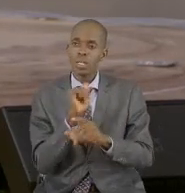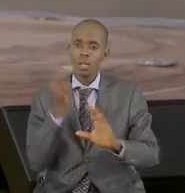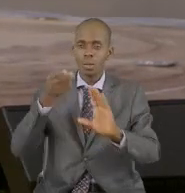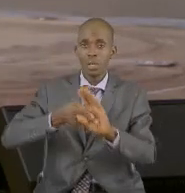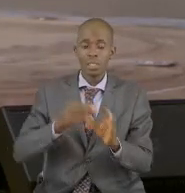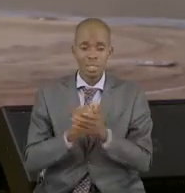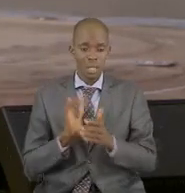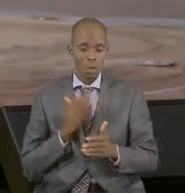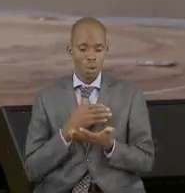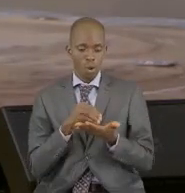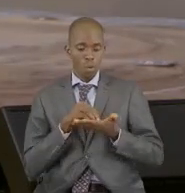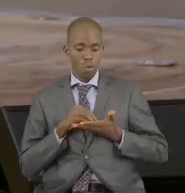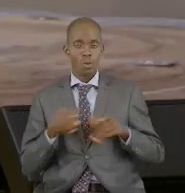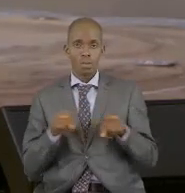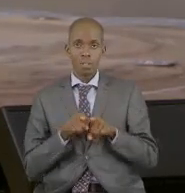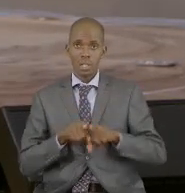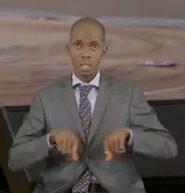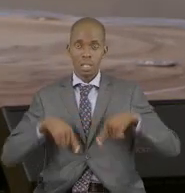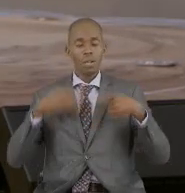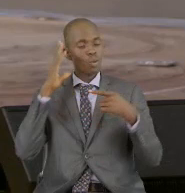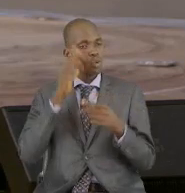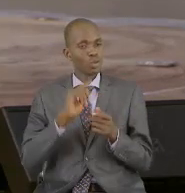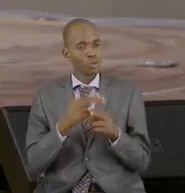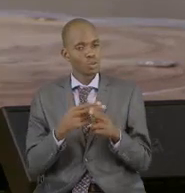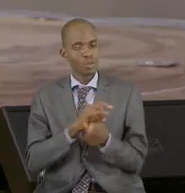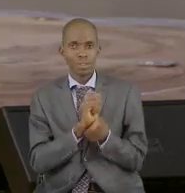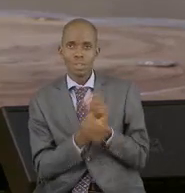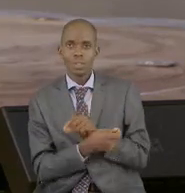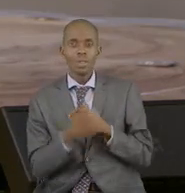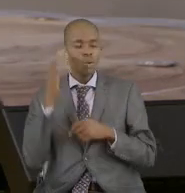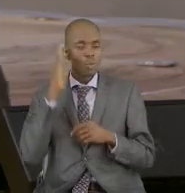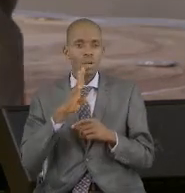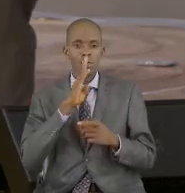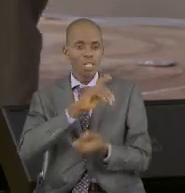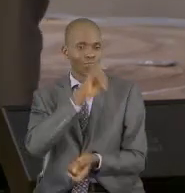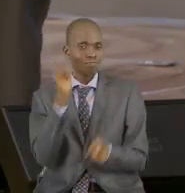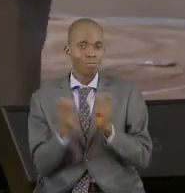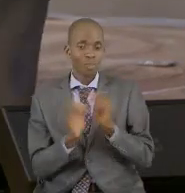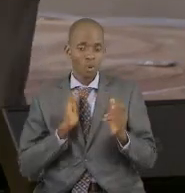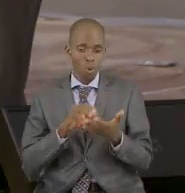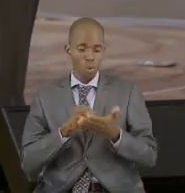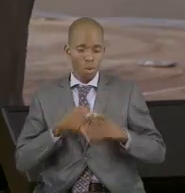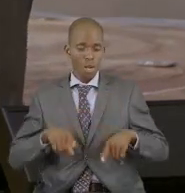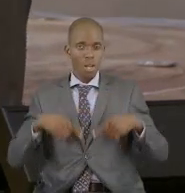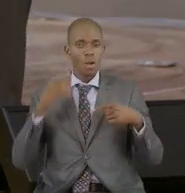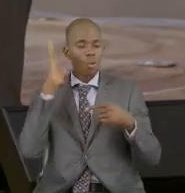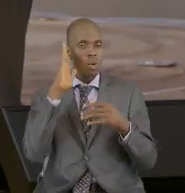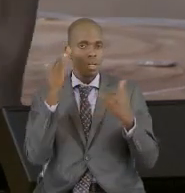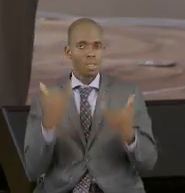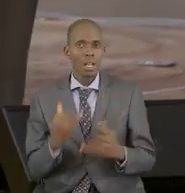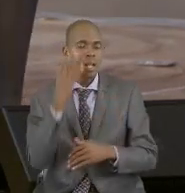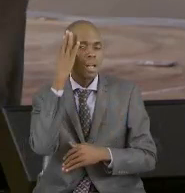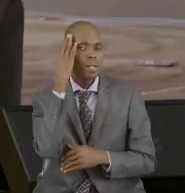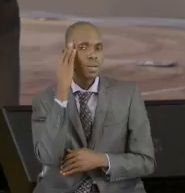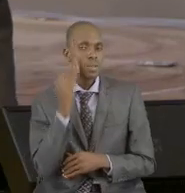too will so change, our lives too will so be transformed, our lives too will so experience the